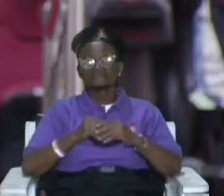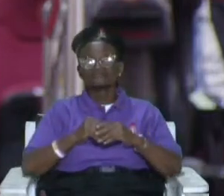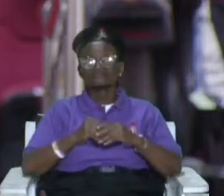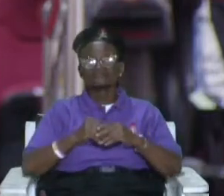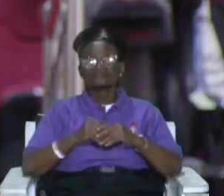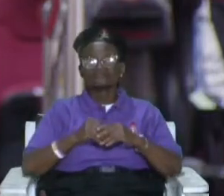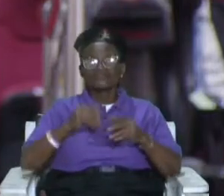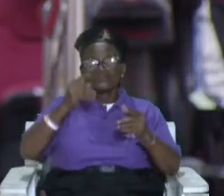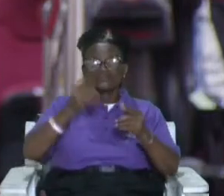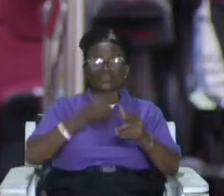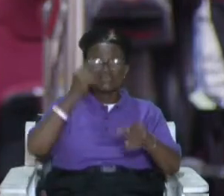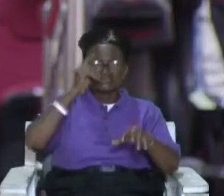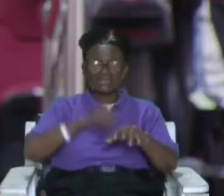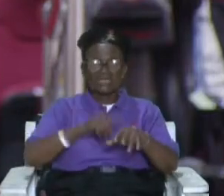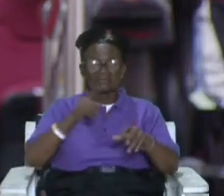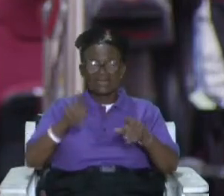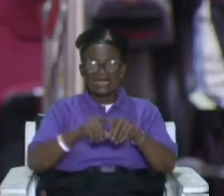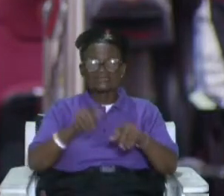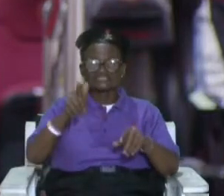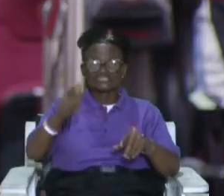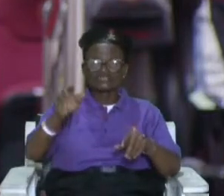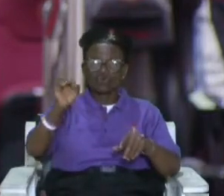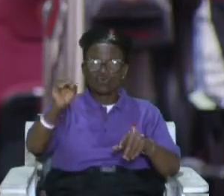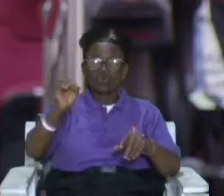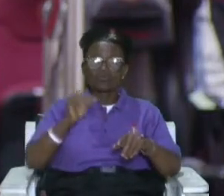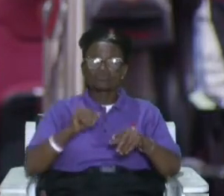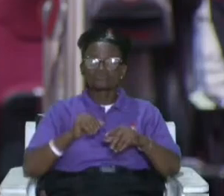for the first time as general overseer.